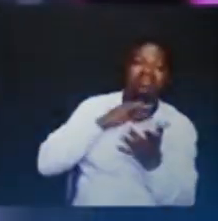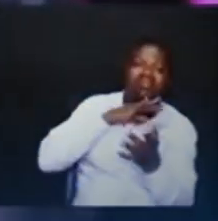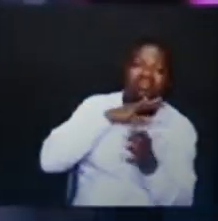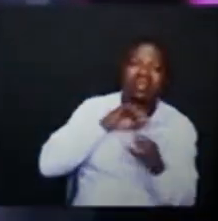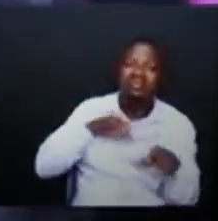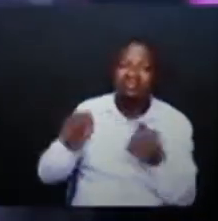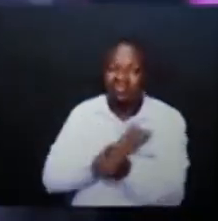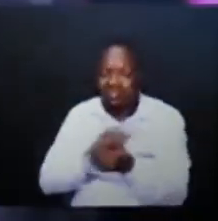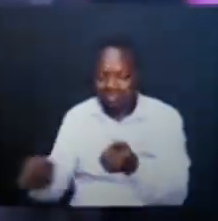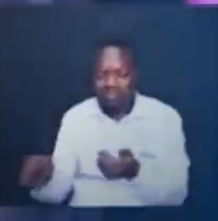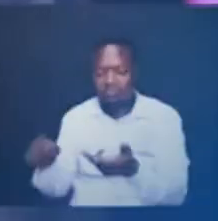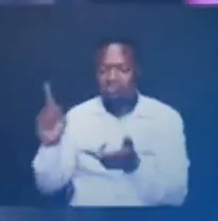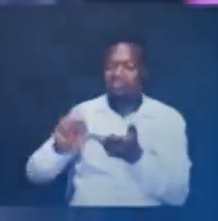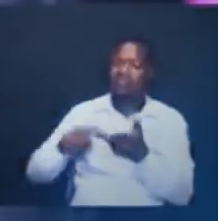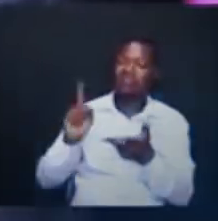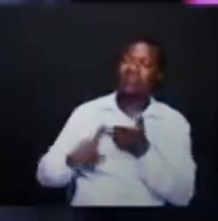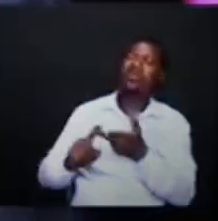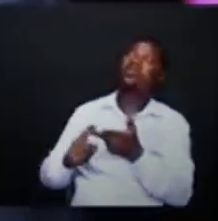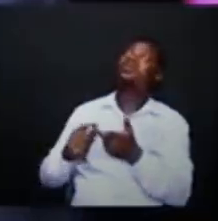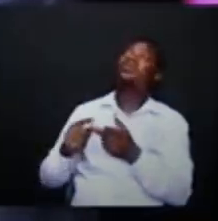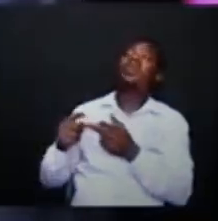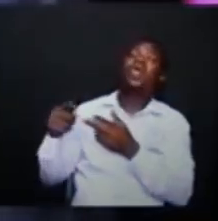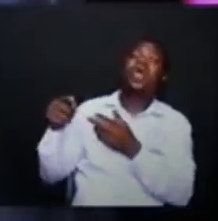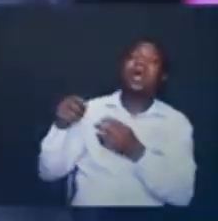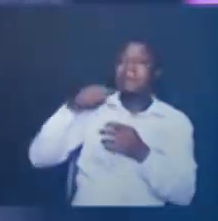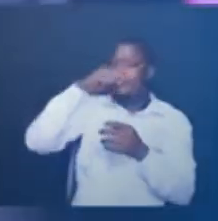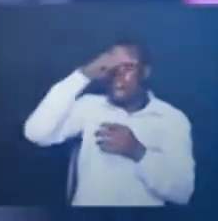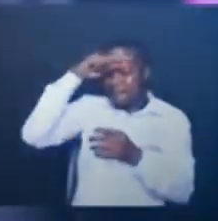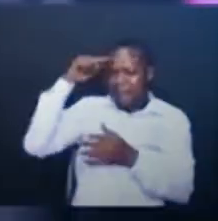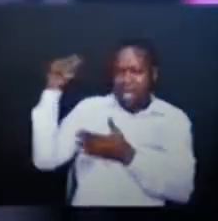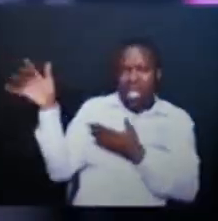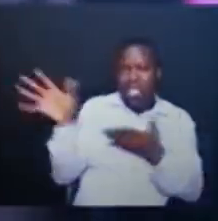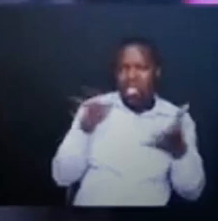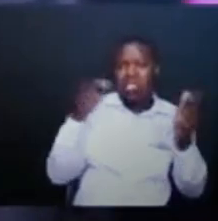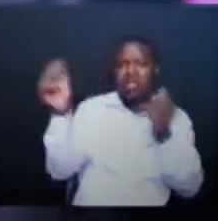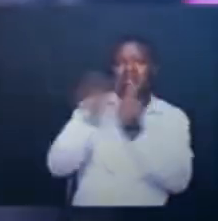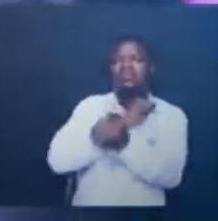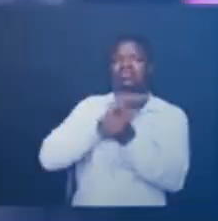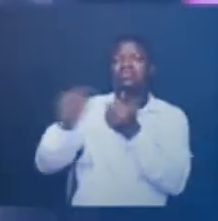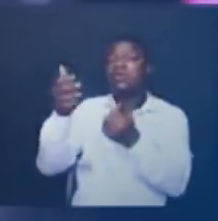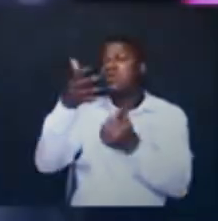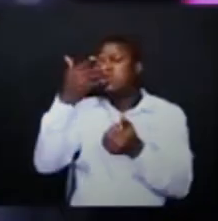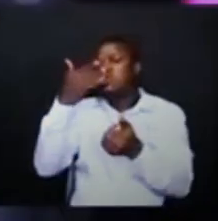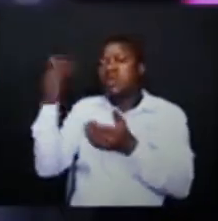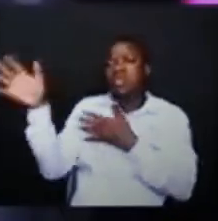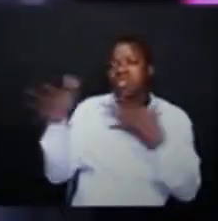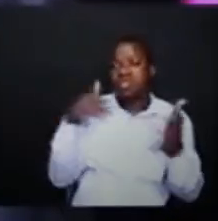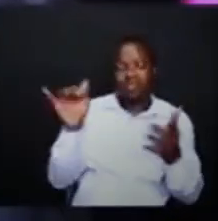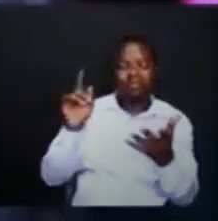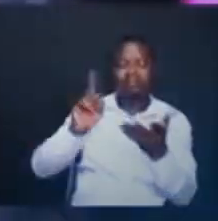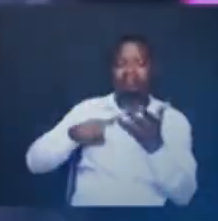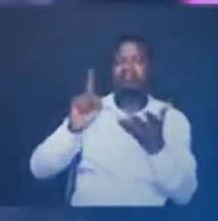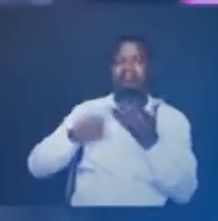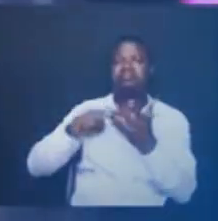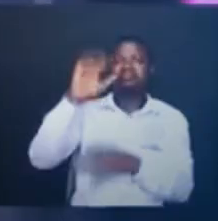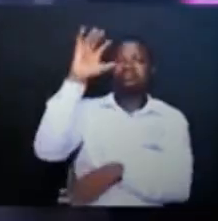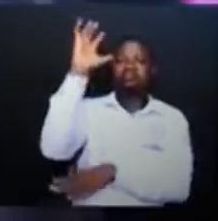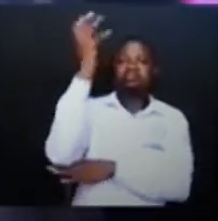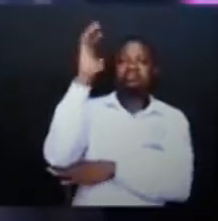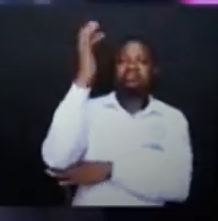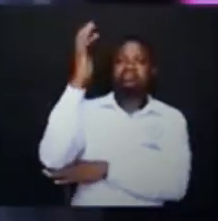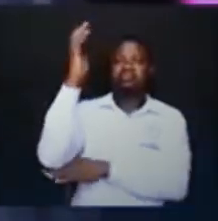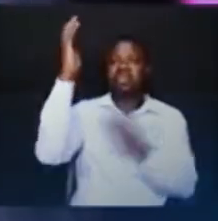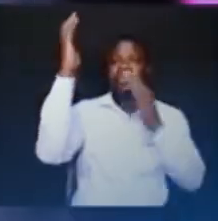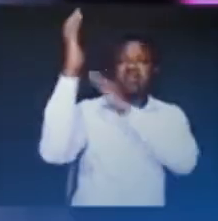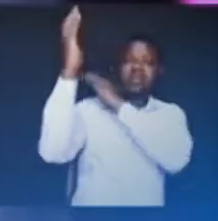Air pollution is also corruption. Deforestation is also